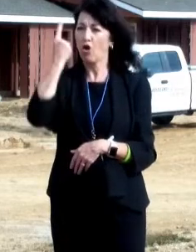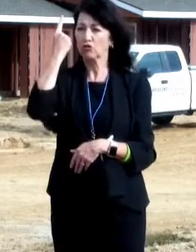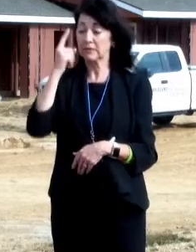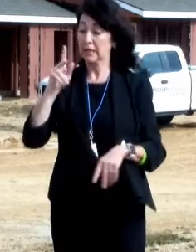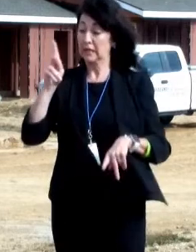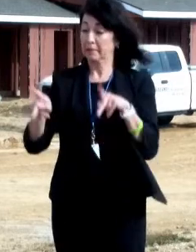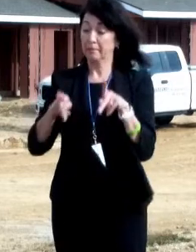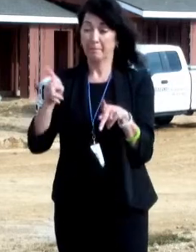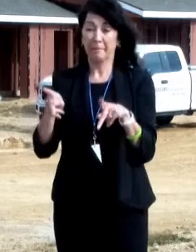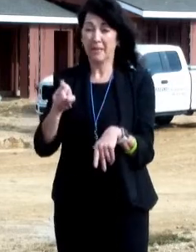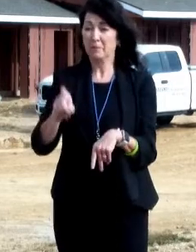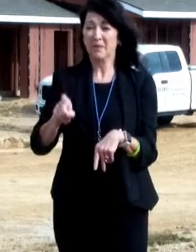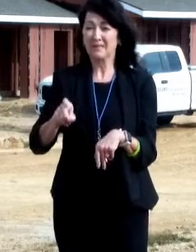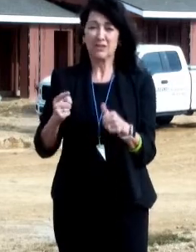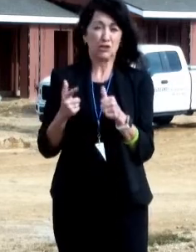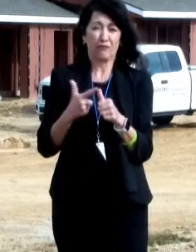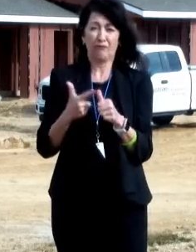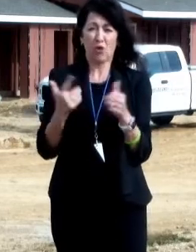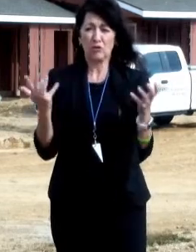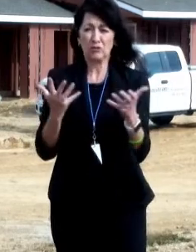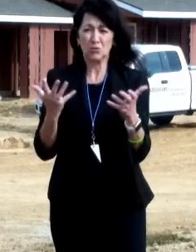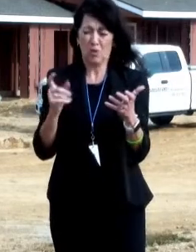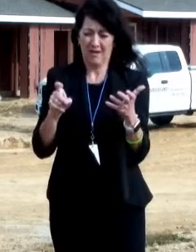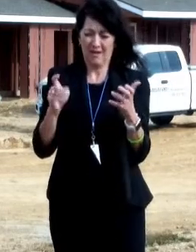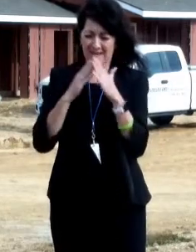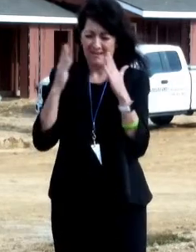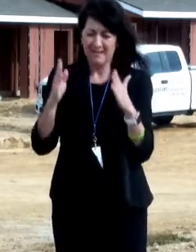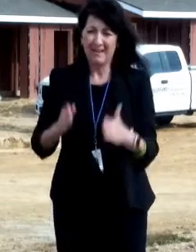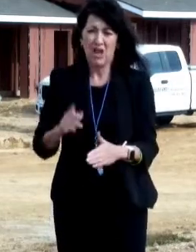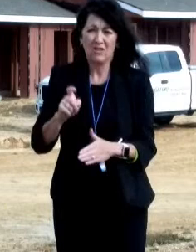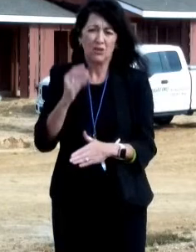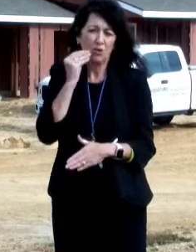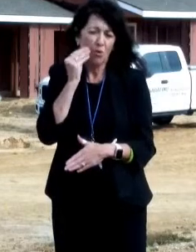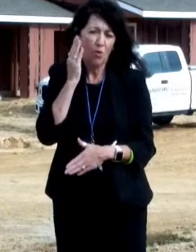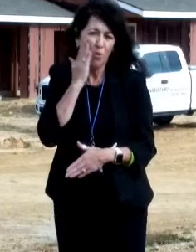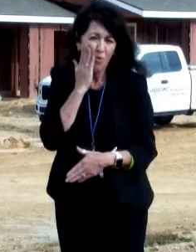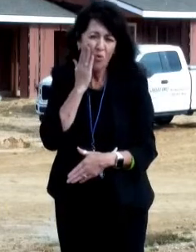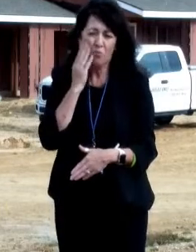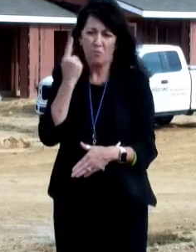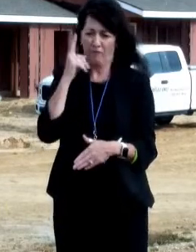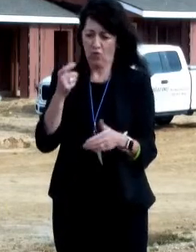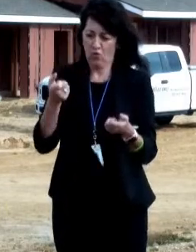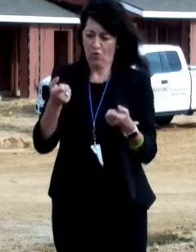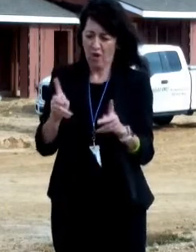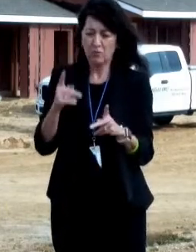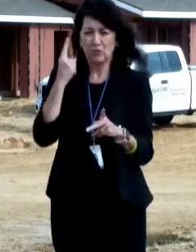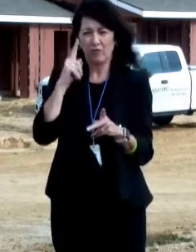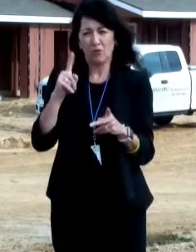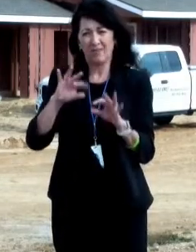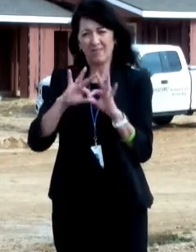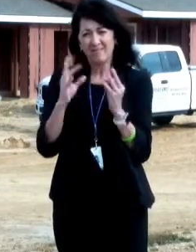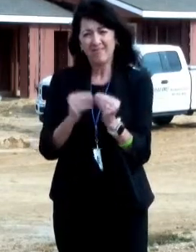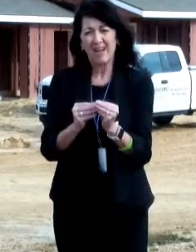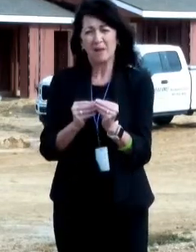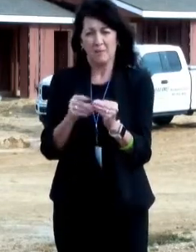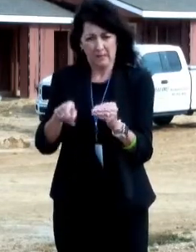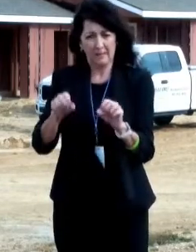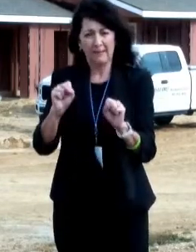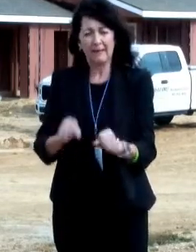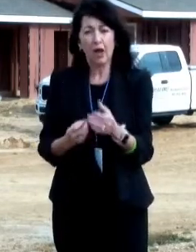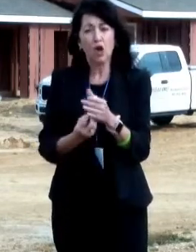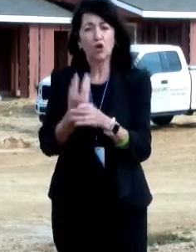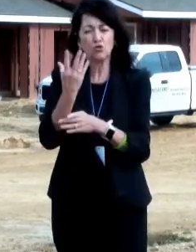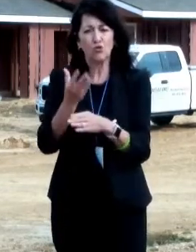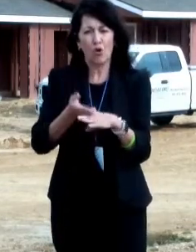the opportunity for skills, the opportunity for families, the opportunity for growth. And to the